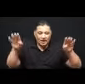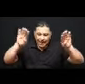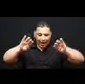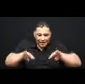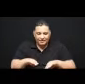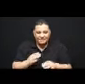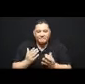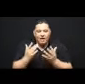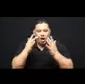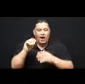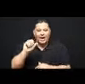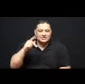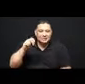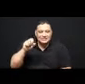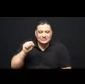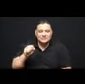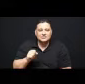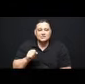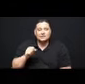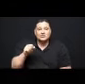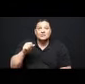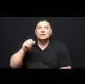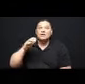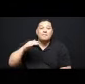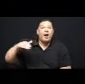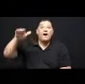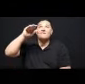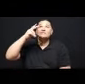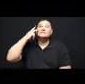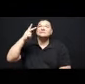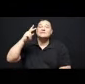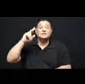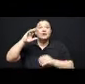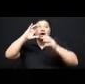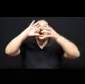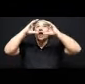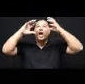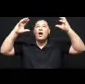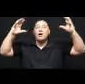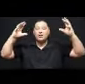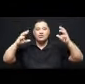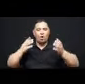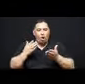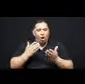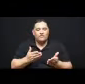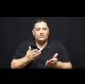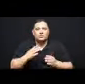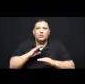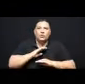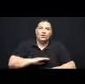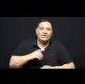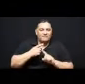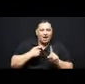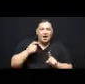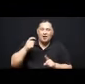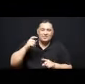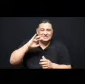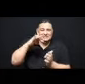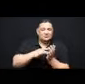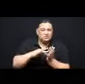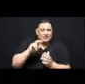above us is a wispy cloud that offers respite from the central Nevada sun that stains my skin